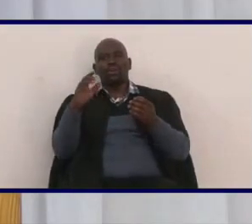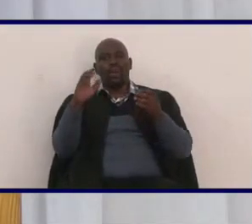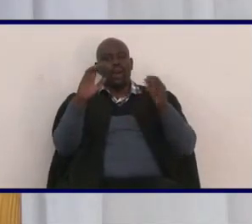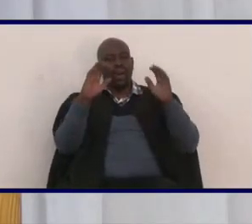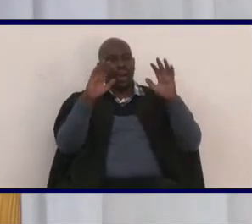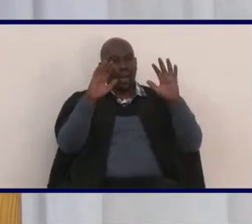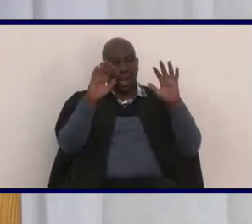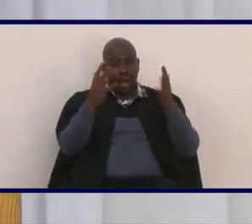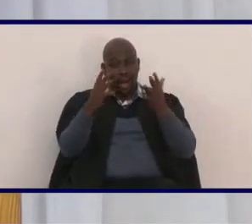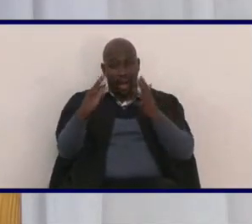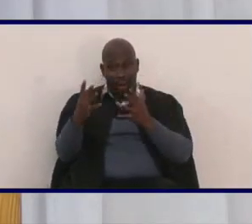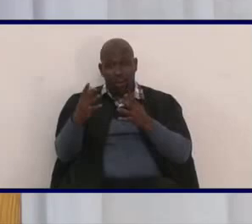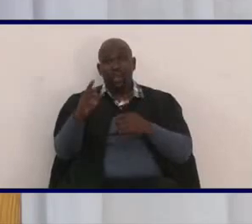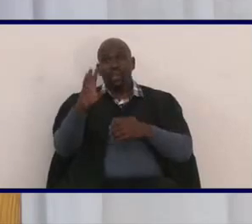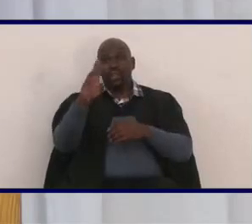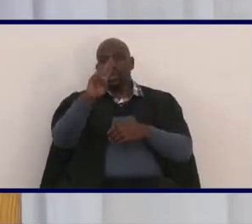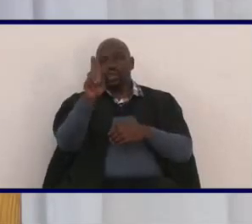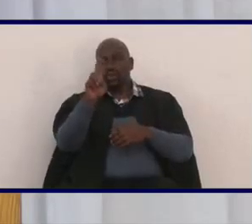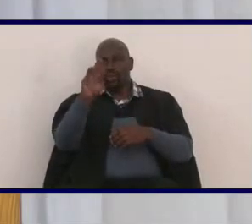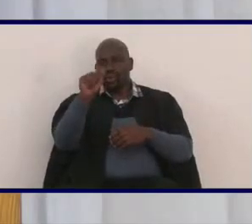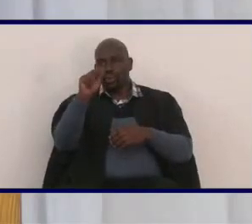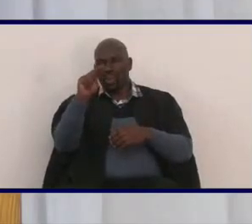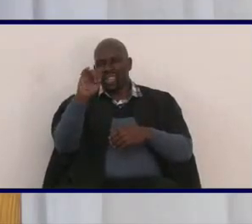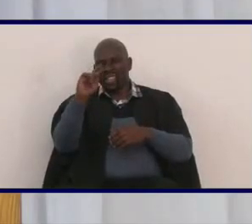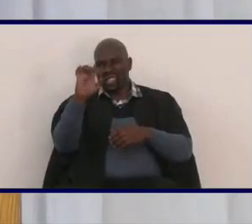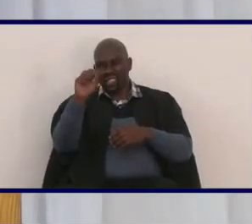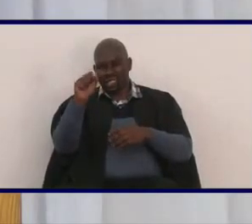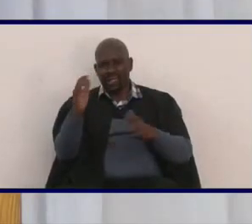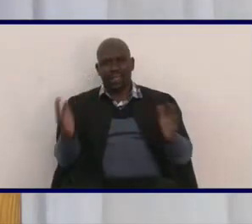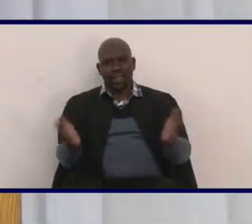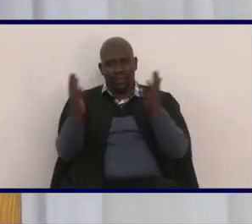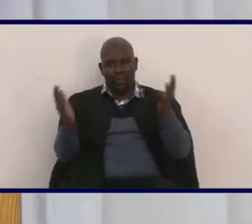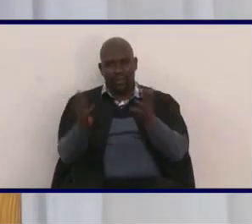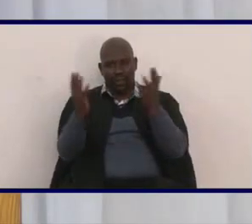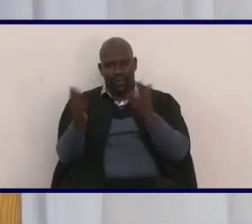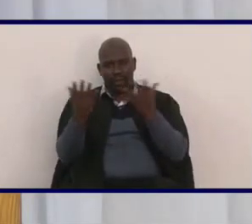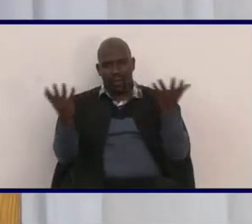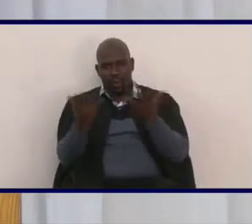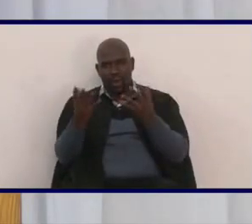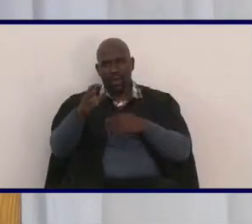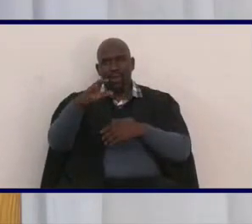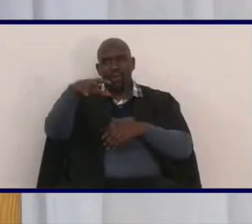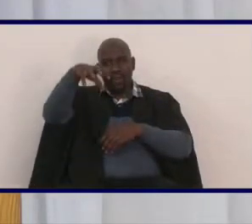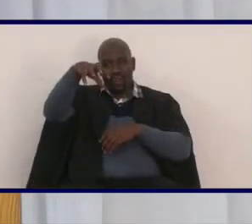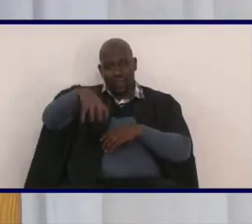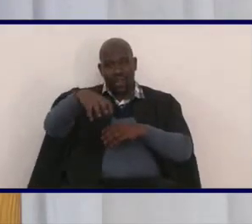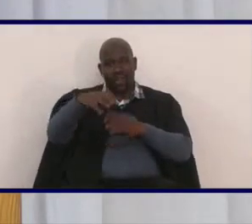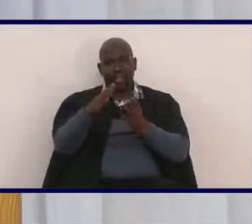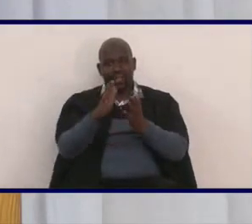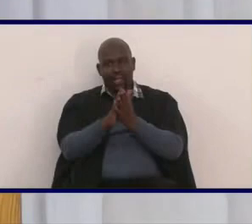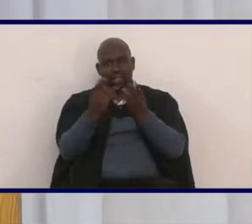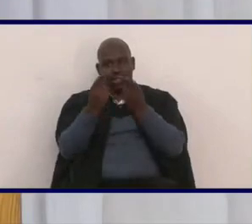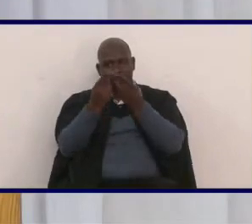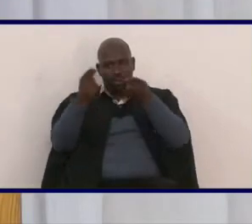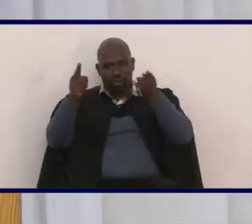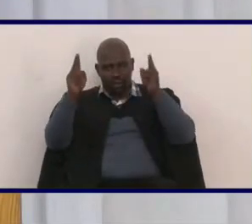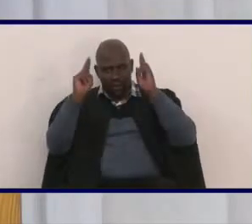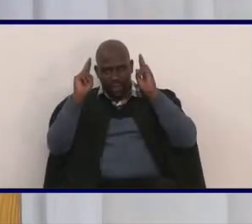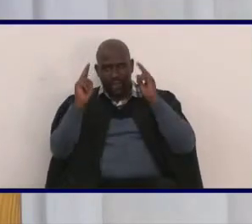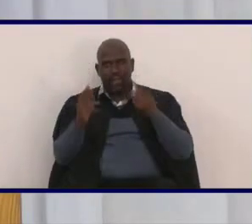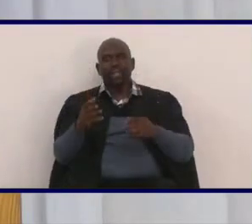humanities is taking shape in the faculty and our university. We need, within the context of our